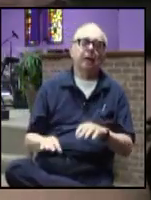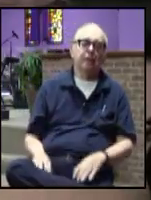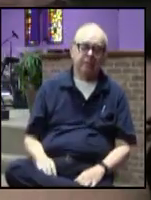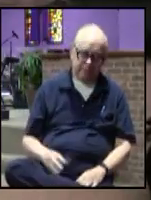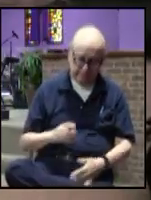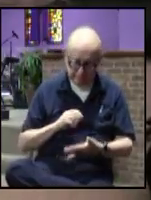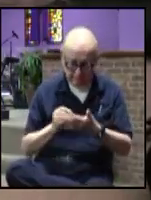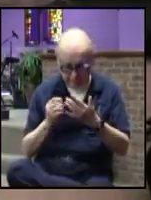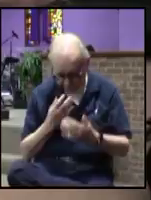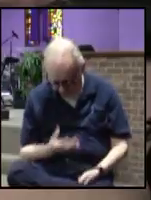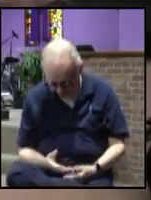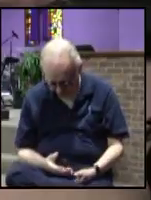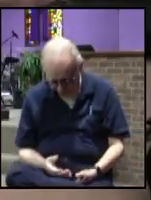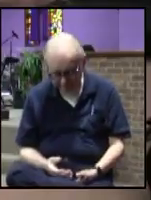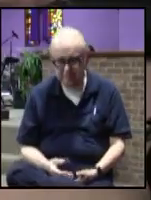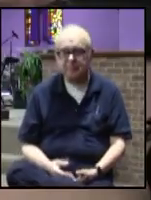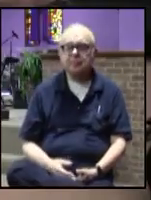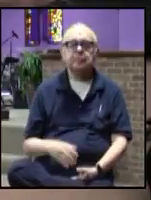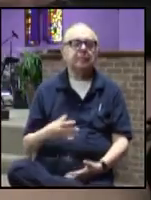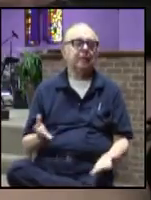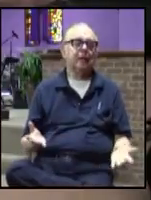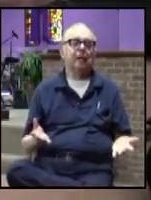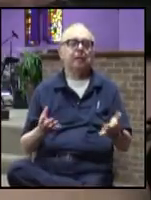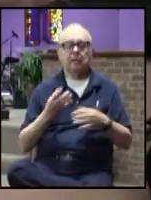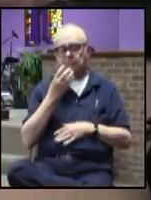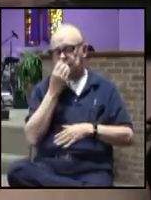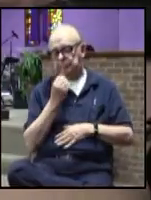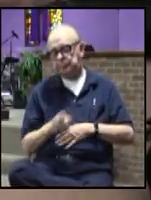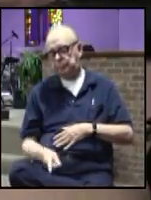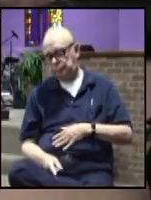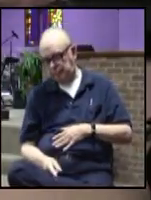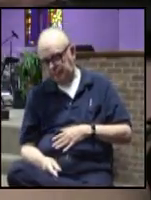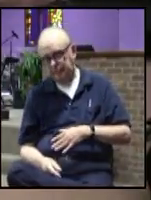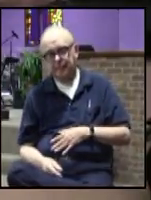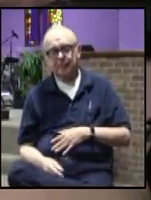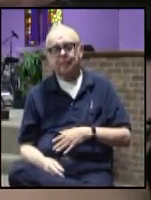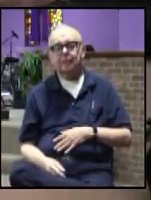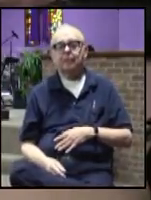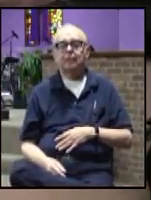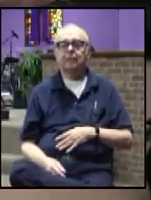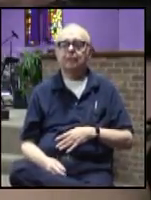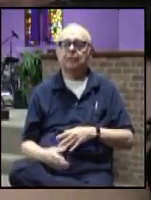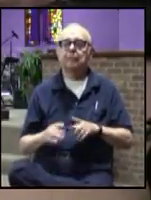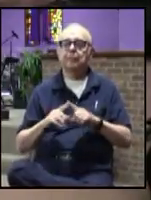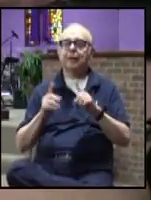Give maybe a note, you know, and he would just go.